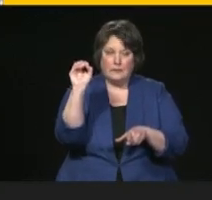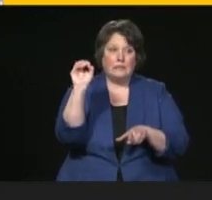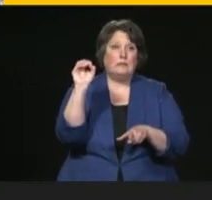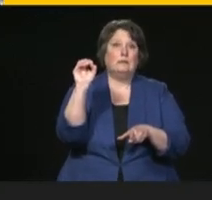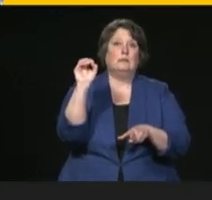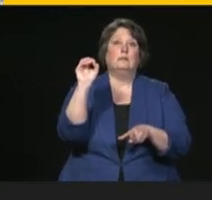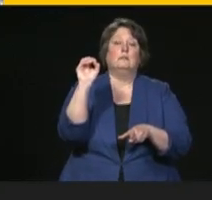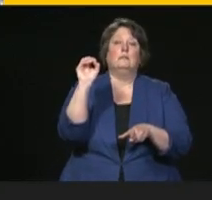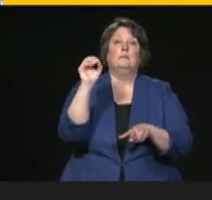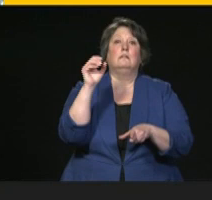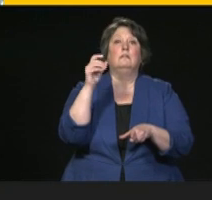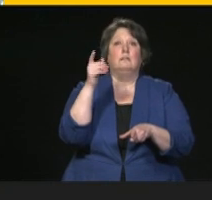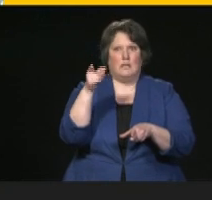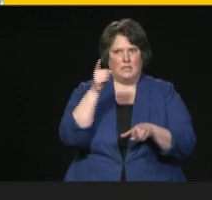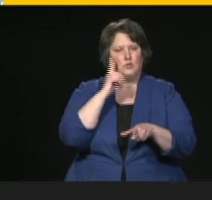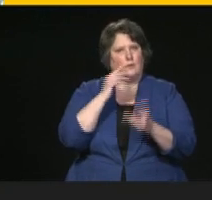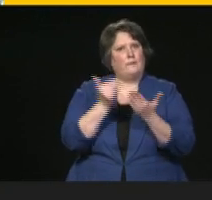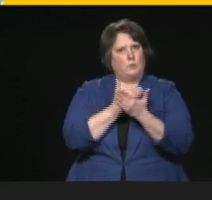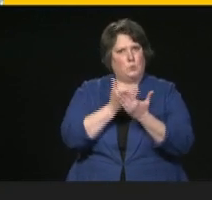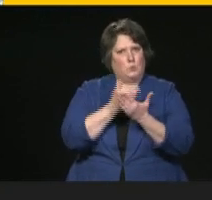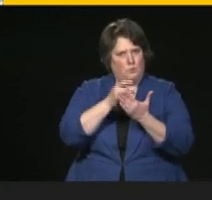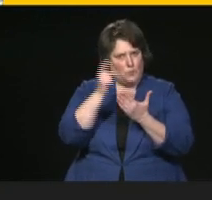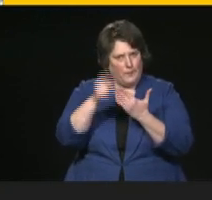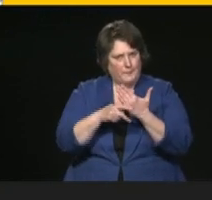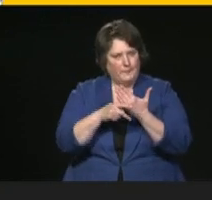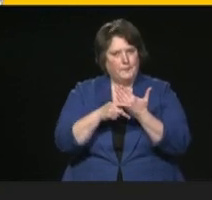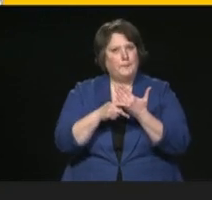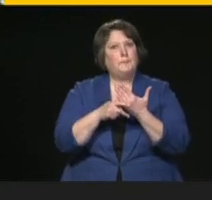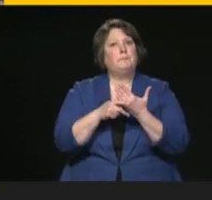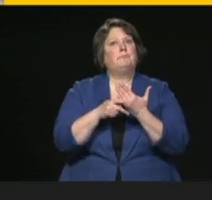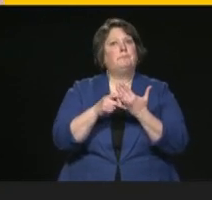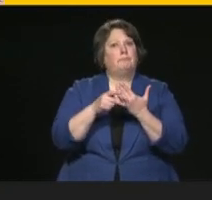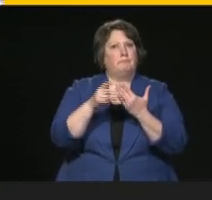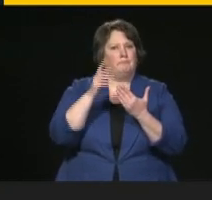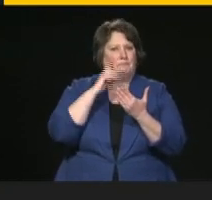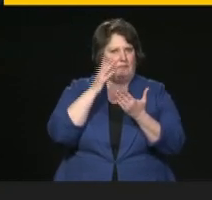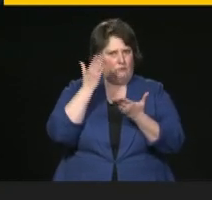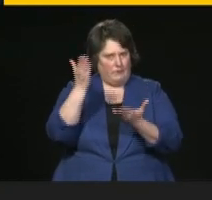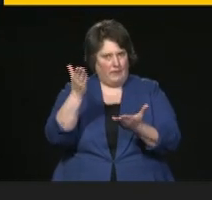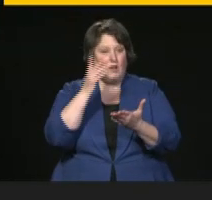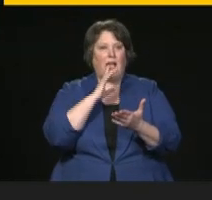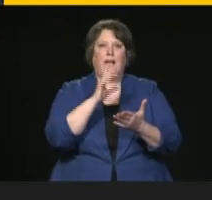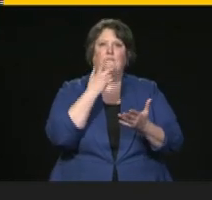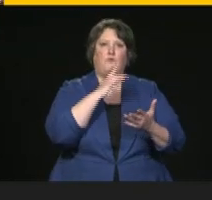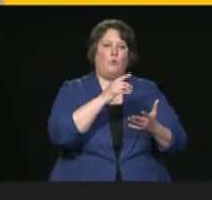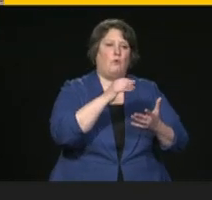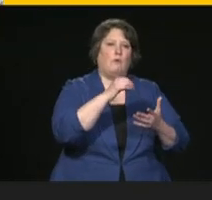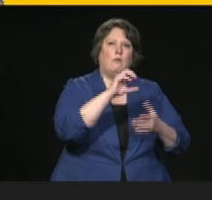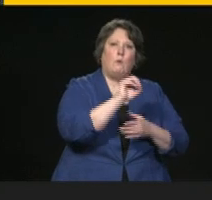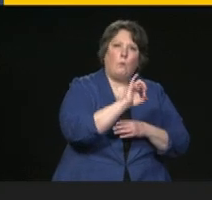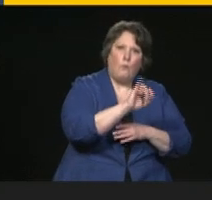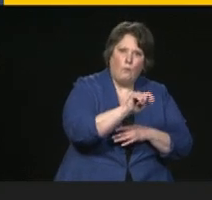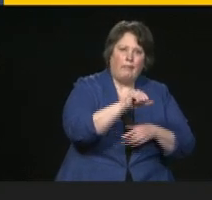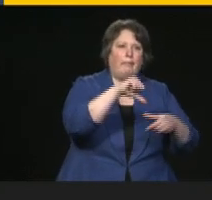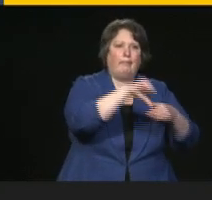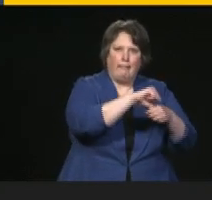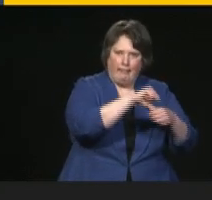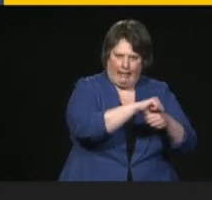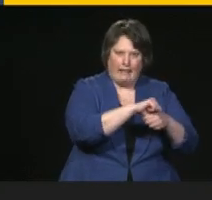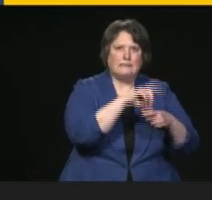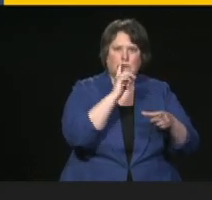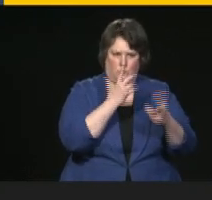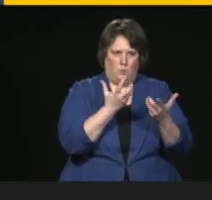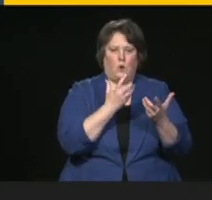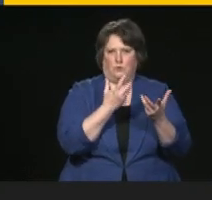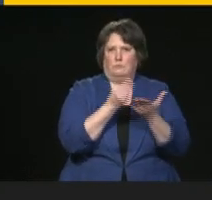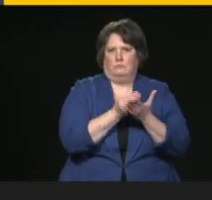airline sector, as well as a program for the energy sector. More details on that will soon follow. We know that these areas are particularly affected and have